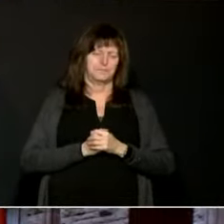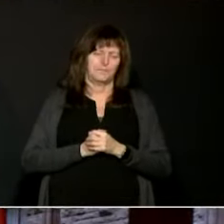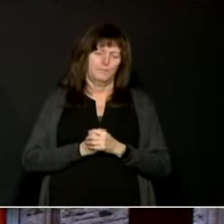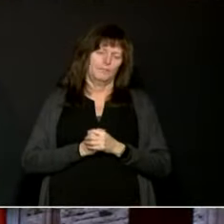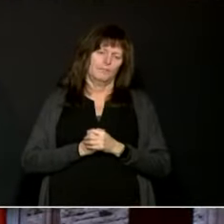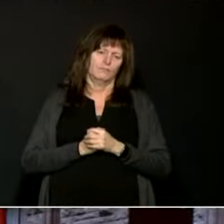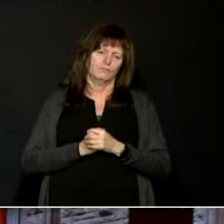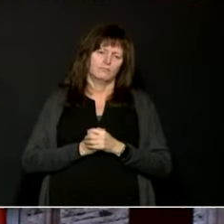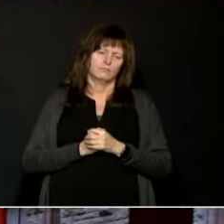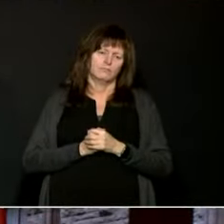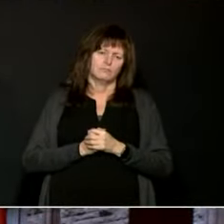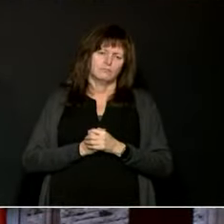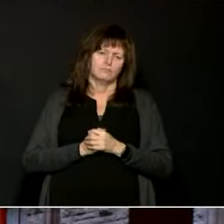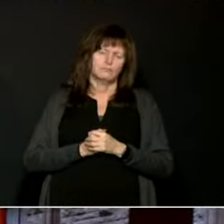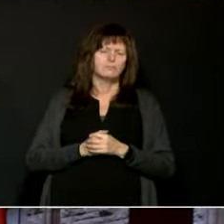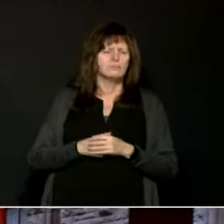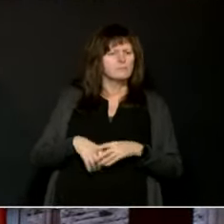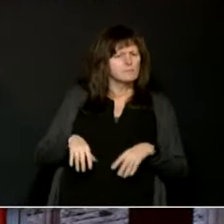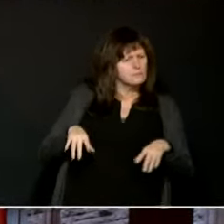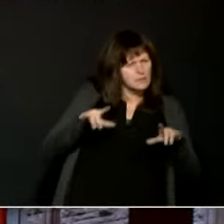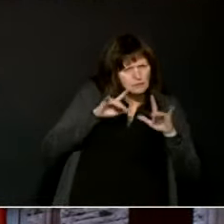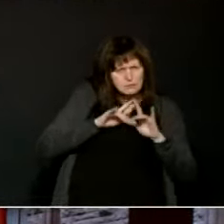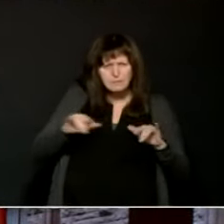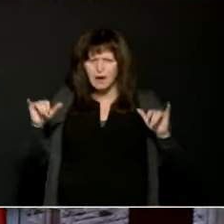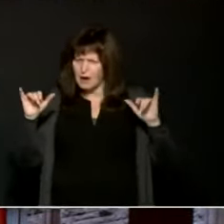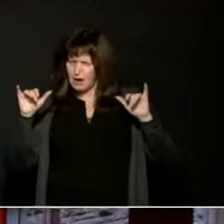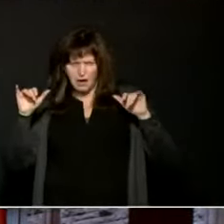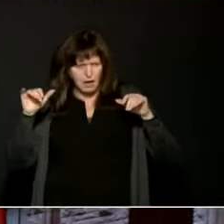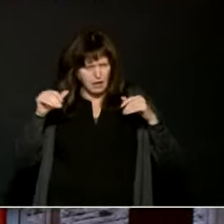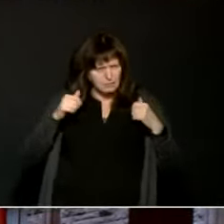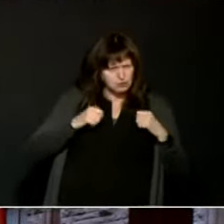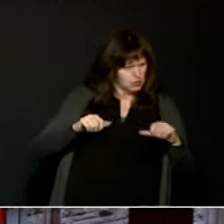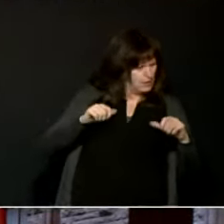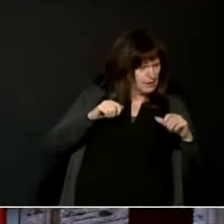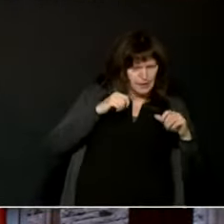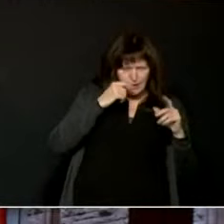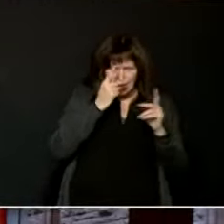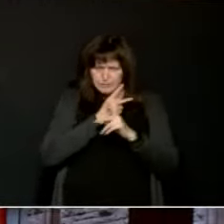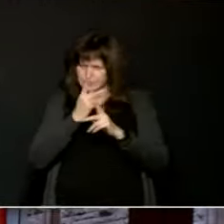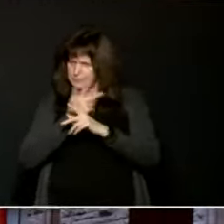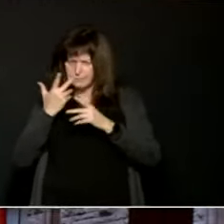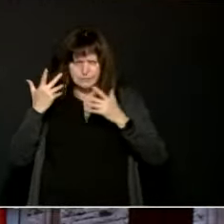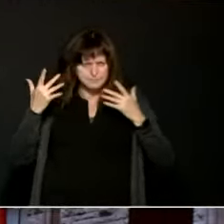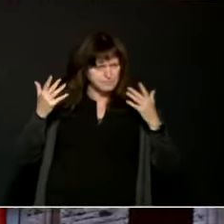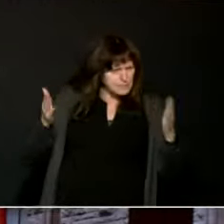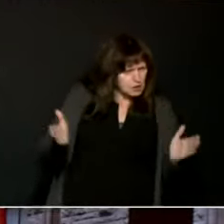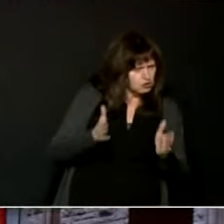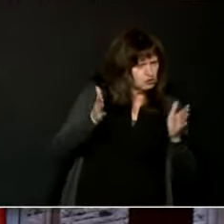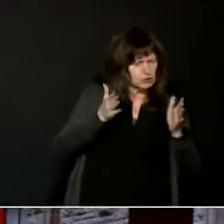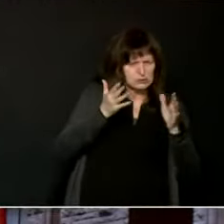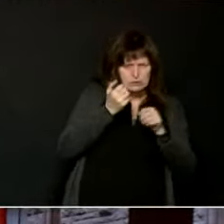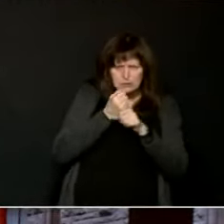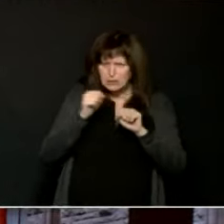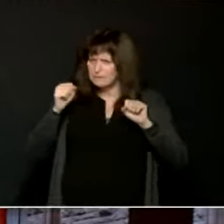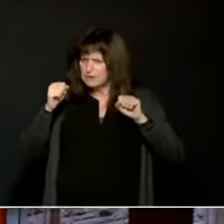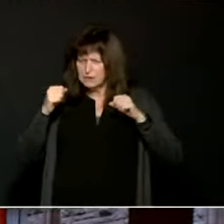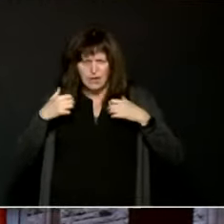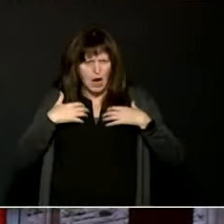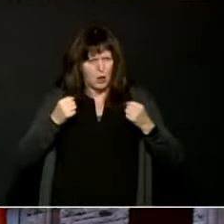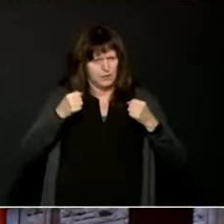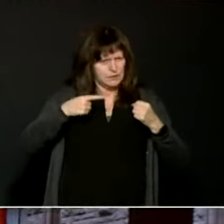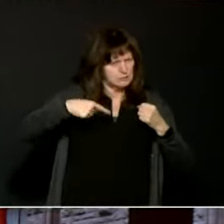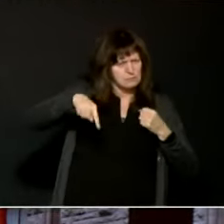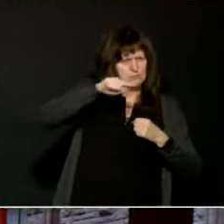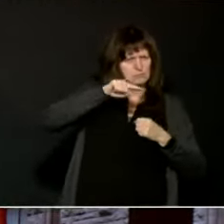trying to look at what we can do to encourage safe and healthy behaviors, and our science table has